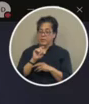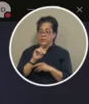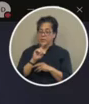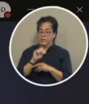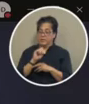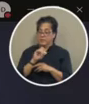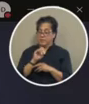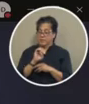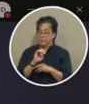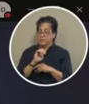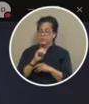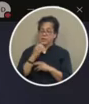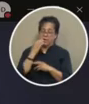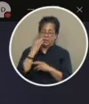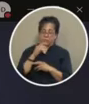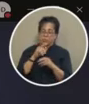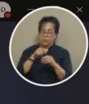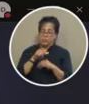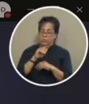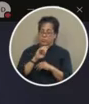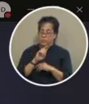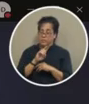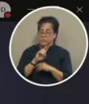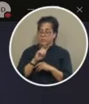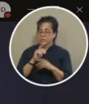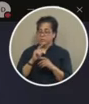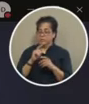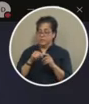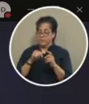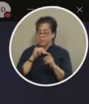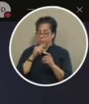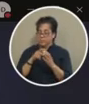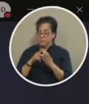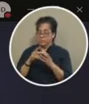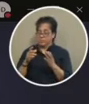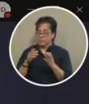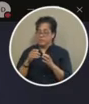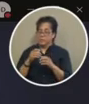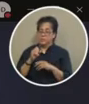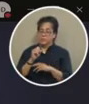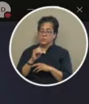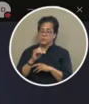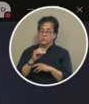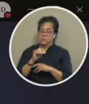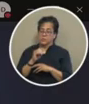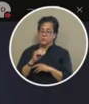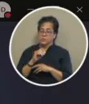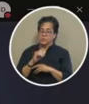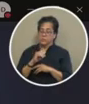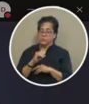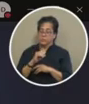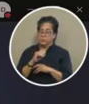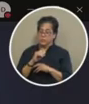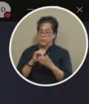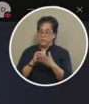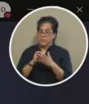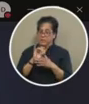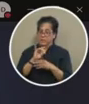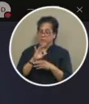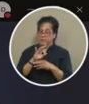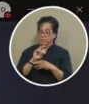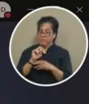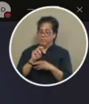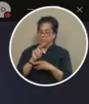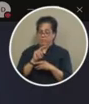Boulevard. This is a low bid procurement for Viscount Boulevard roadway lighting and median landscaping project. There were 85 viewers, 4 bids